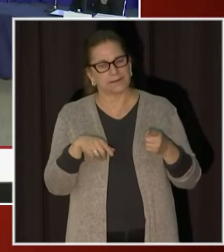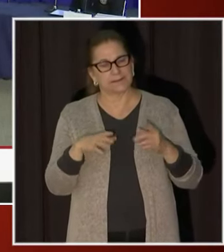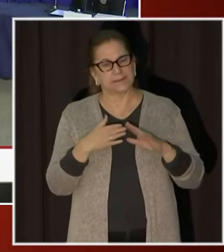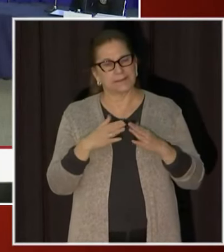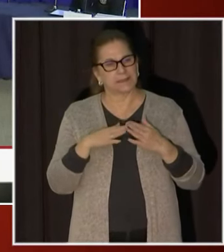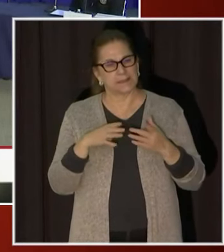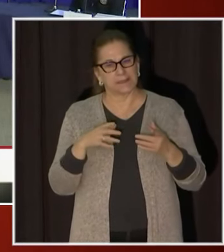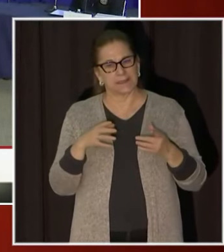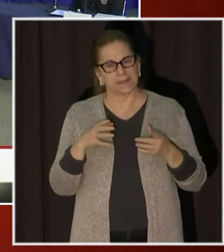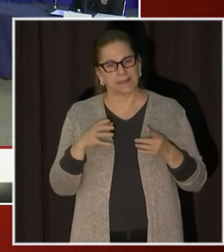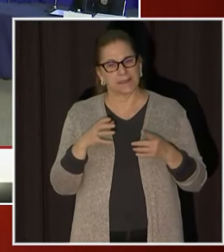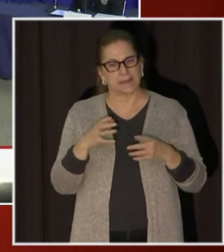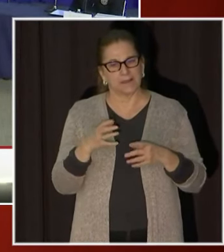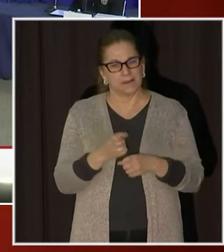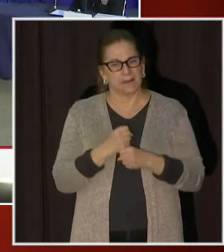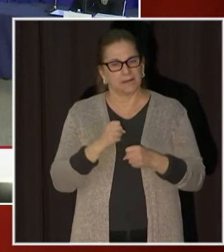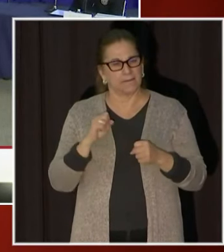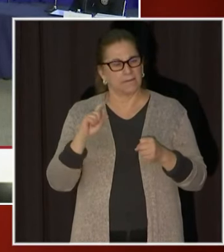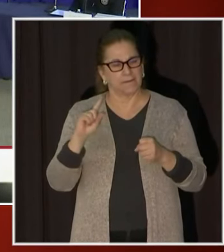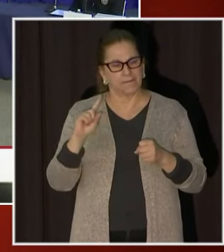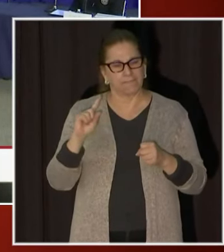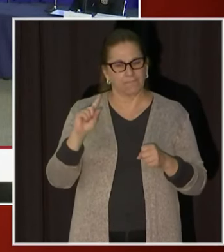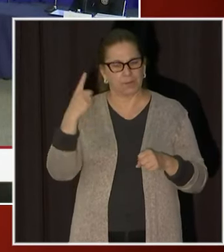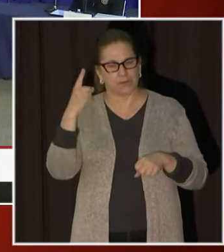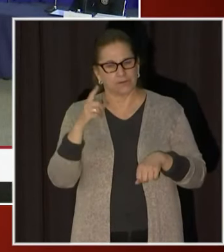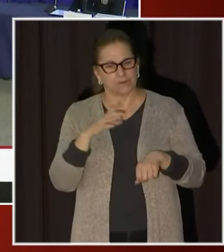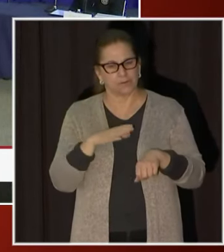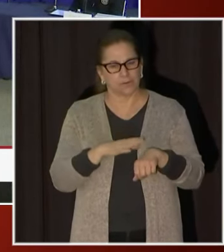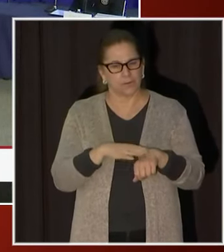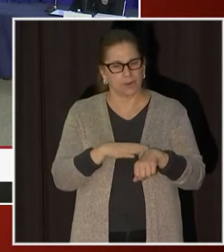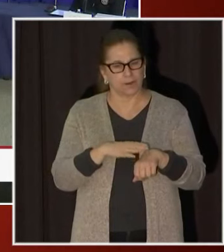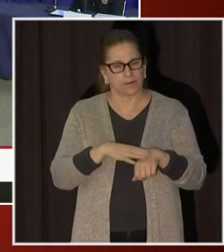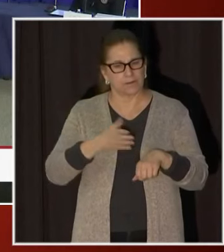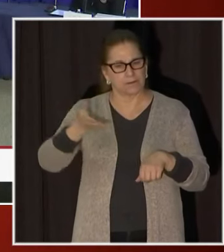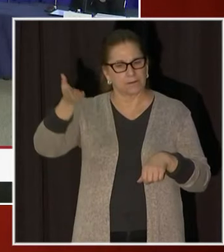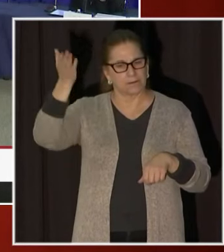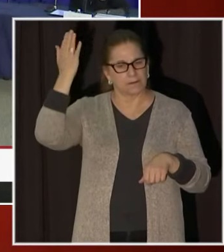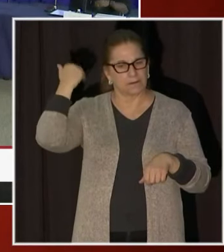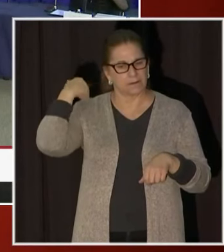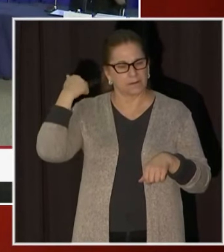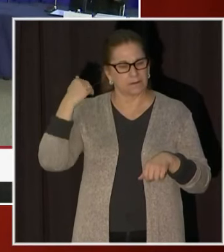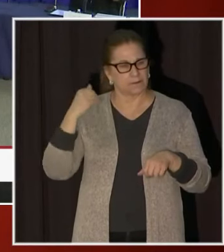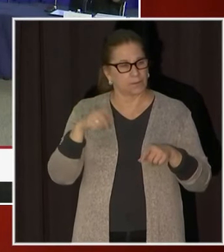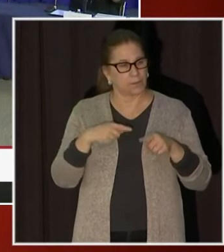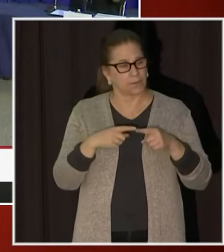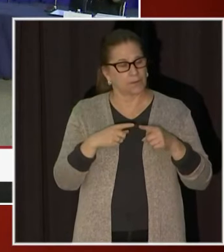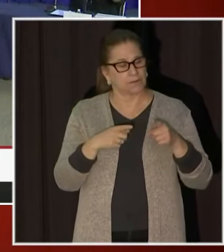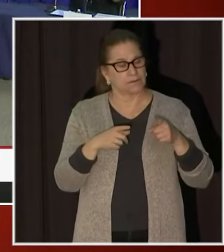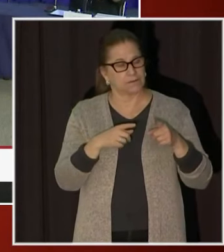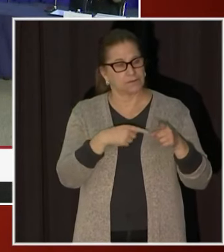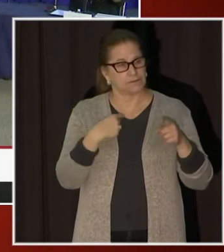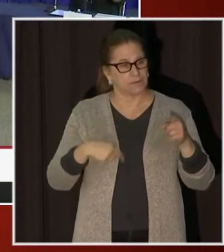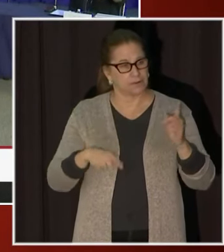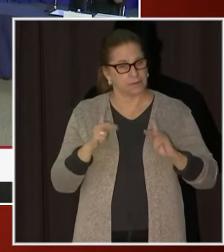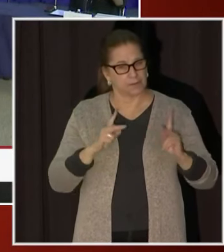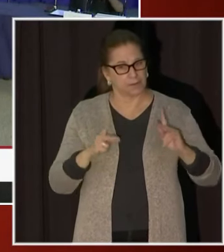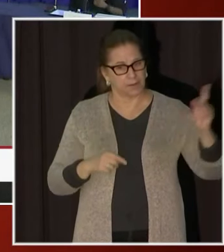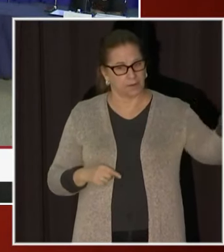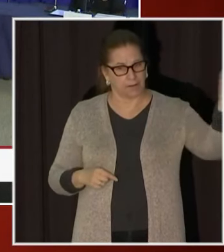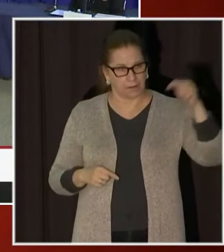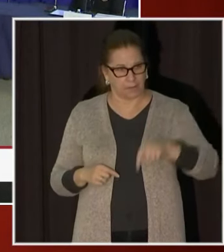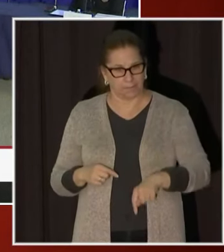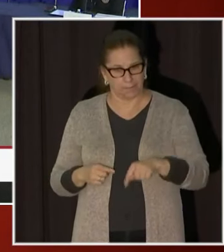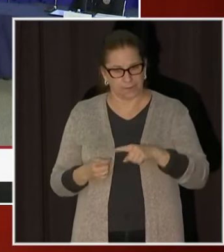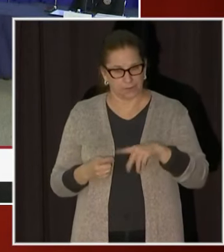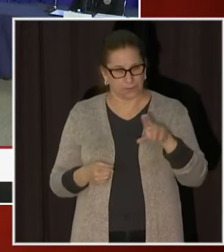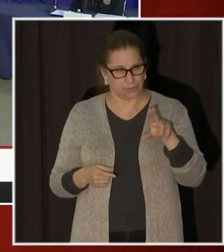about what was happening in China and what might be arriving in the United States. And if you could describe that warning